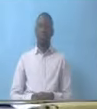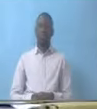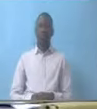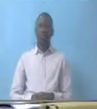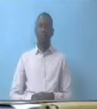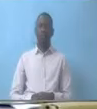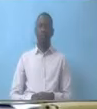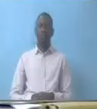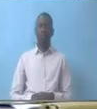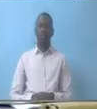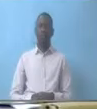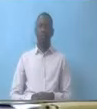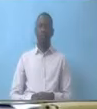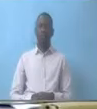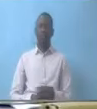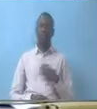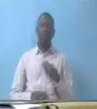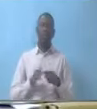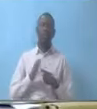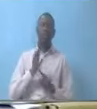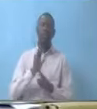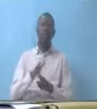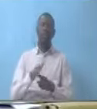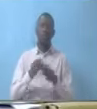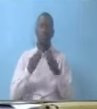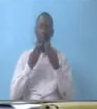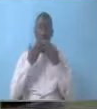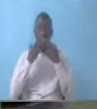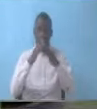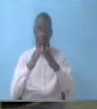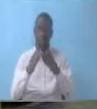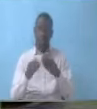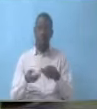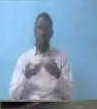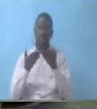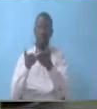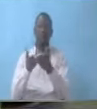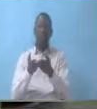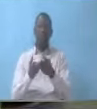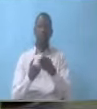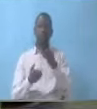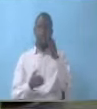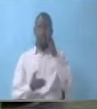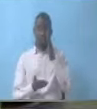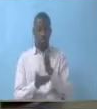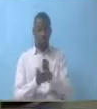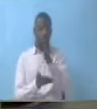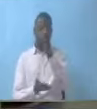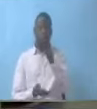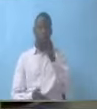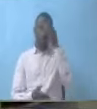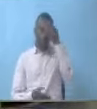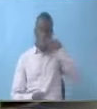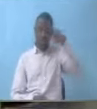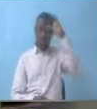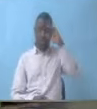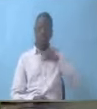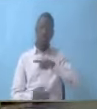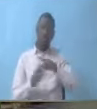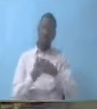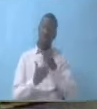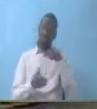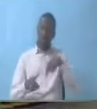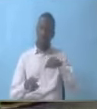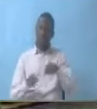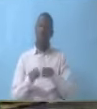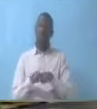Such information given to a truth commission as this one or to have been made under oath. lo xamne